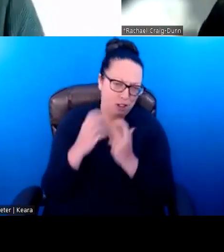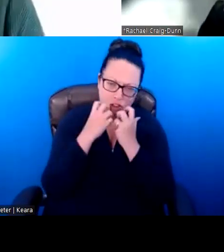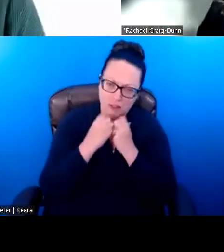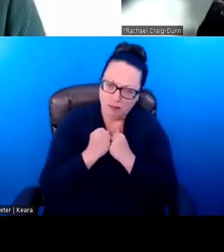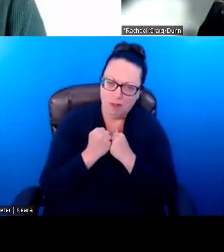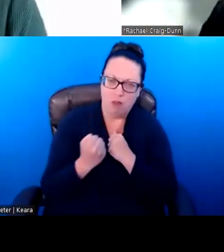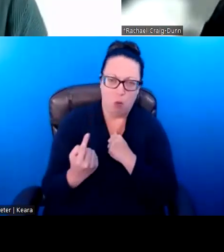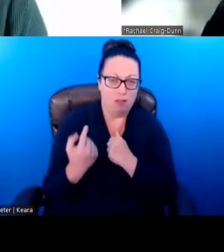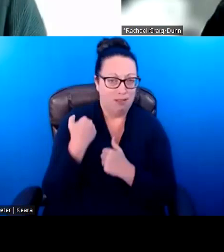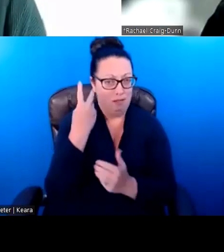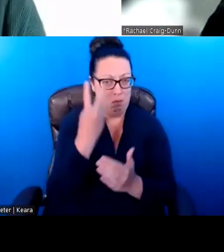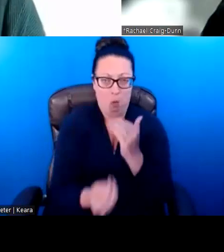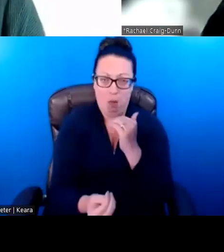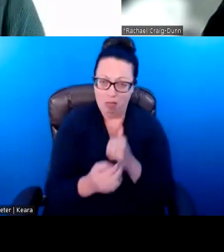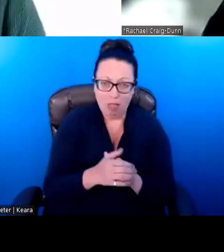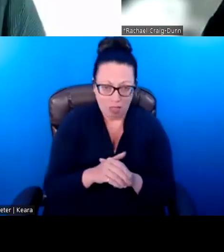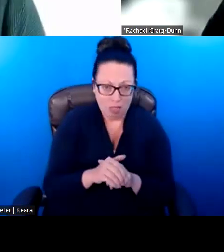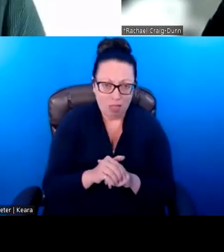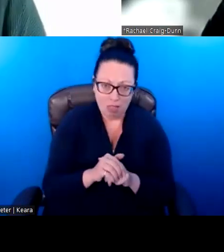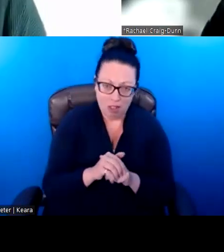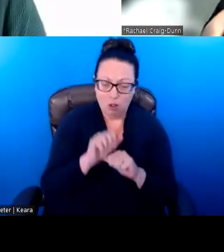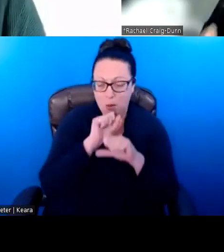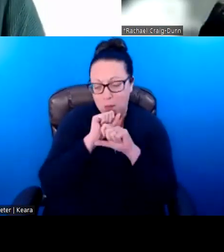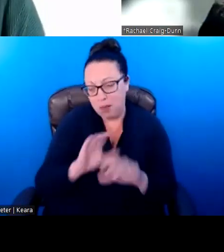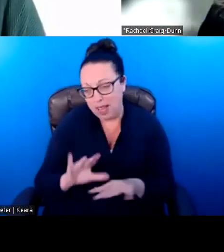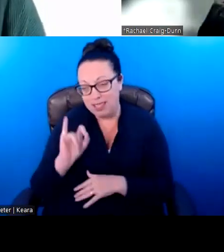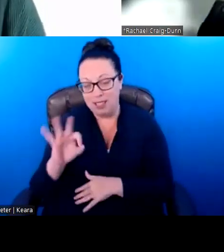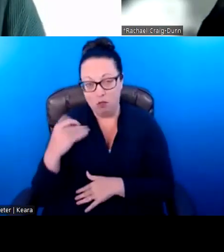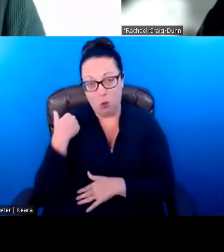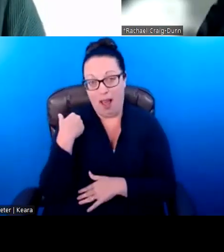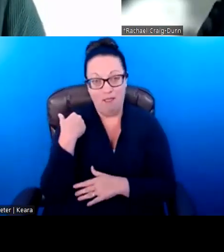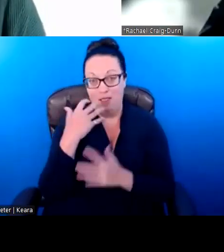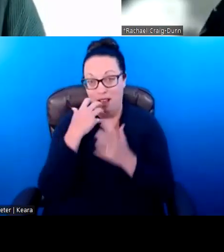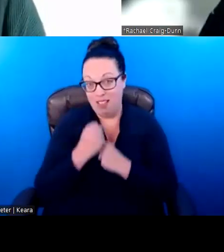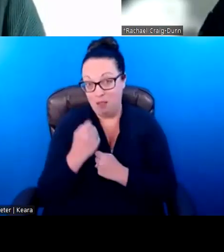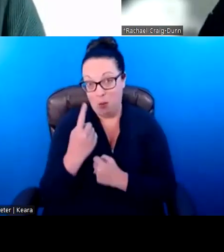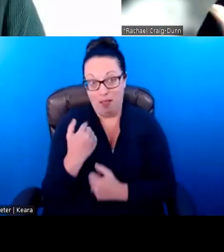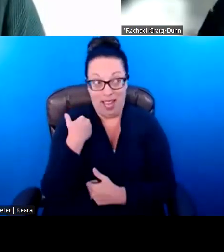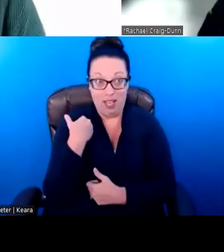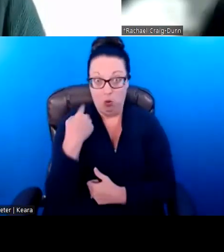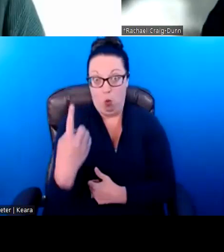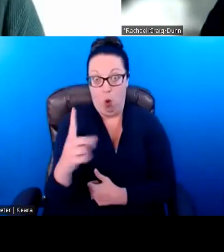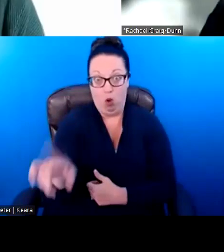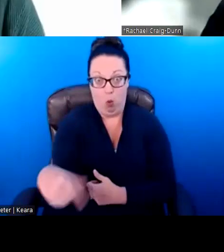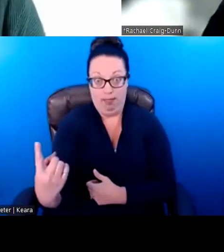that have both, right? You're blessed if you have a loved one who only has one, but most of